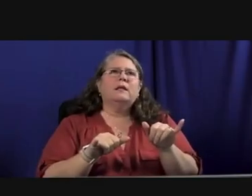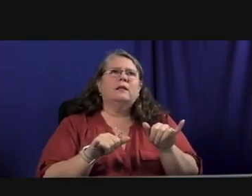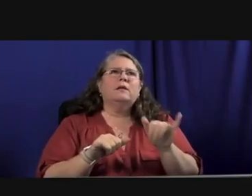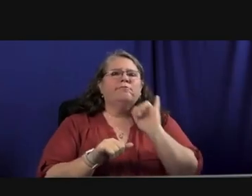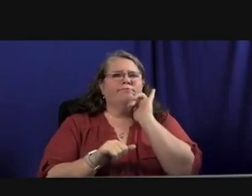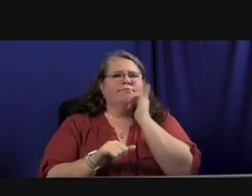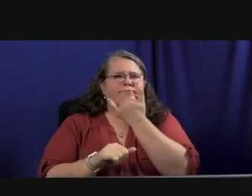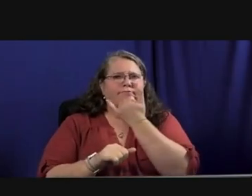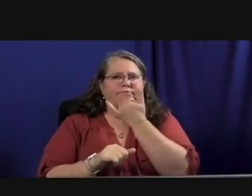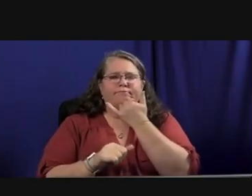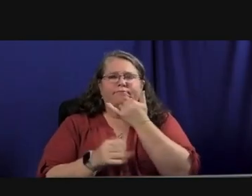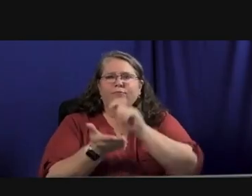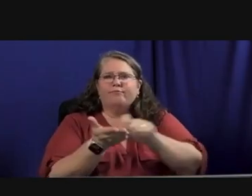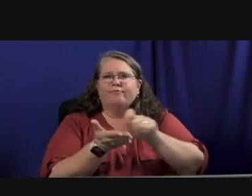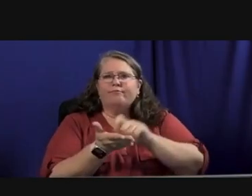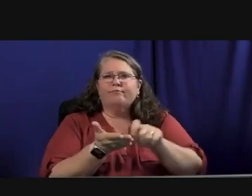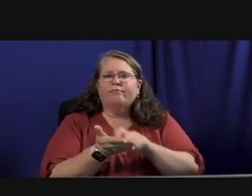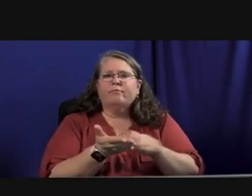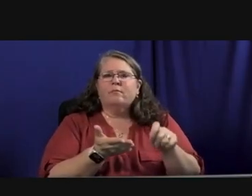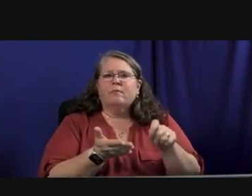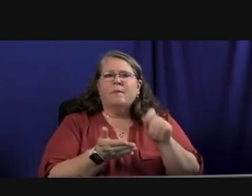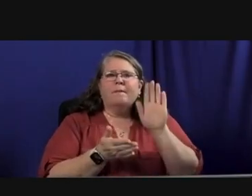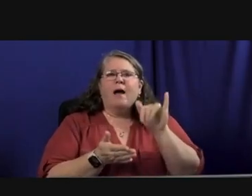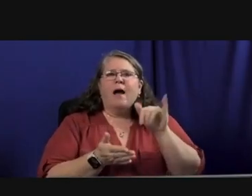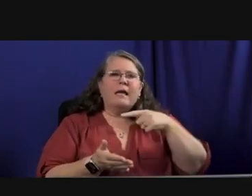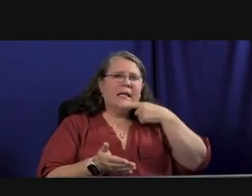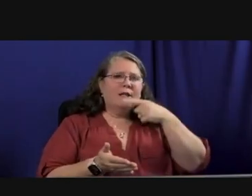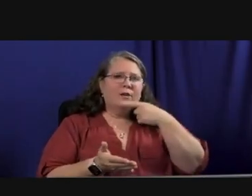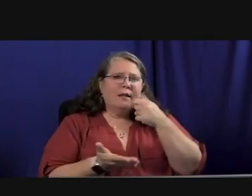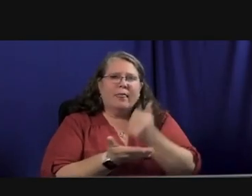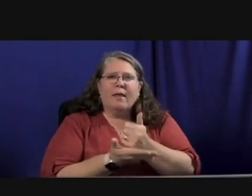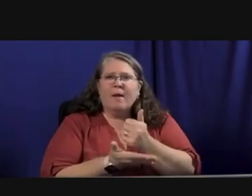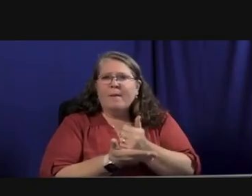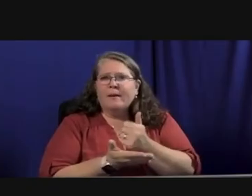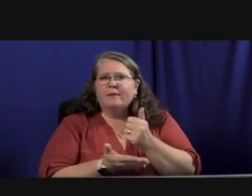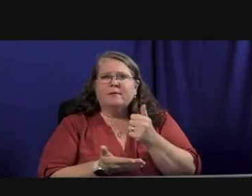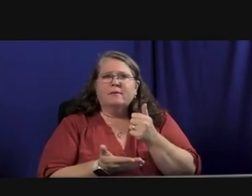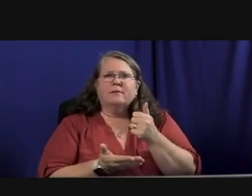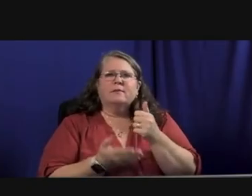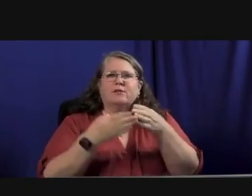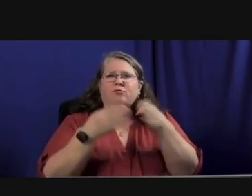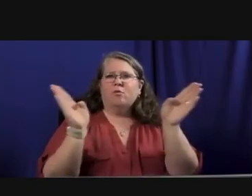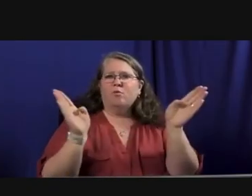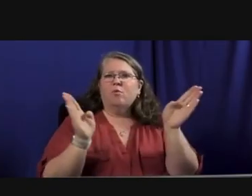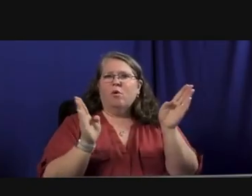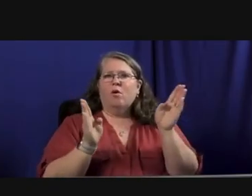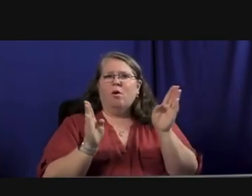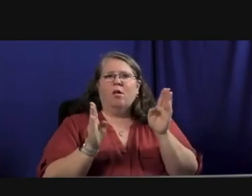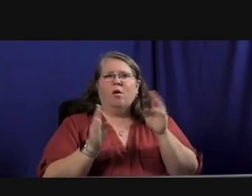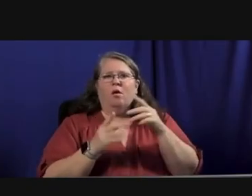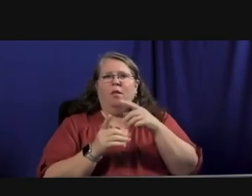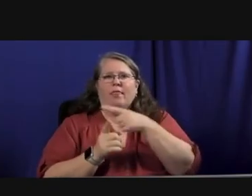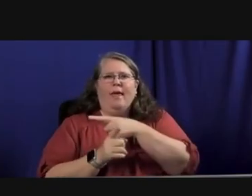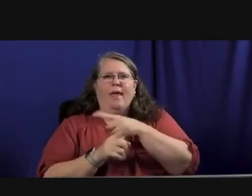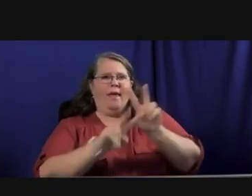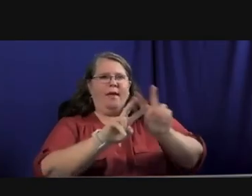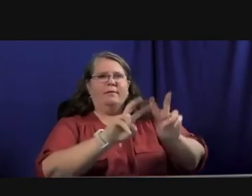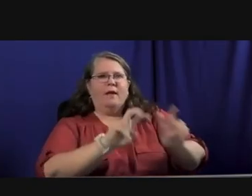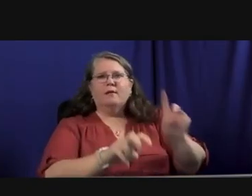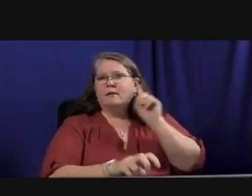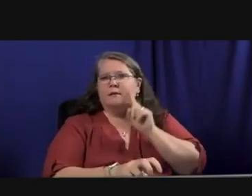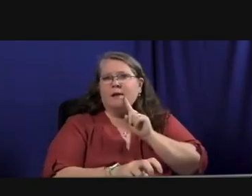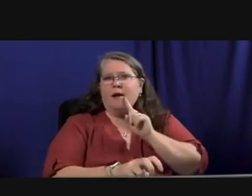you see and typically most common misinterpretations by hearing therapists in